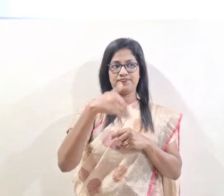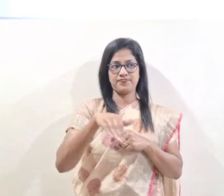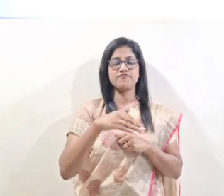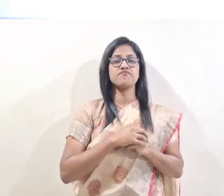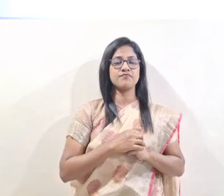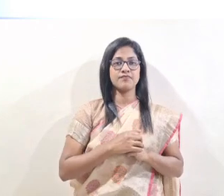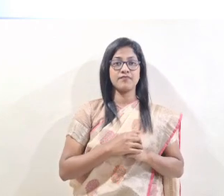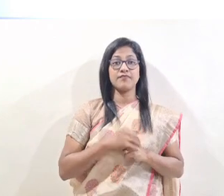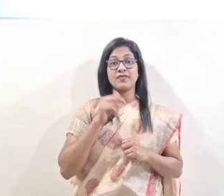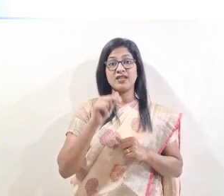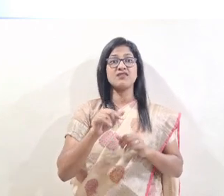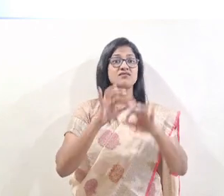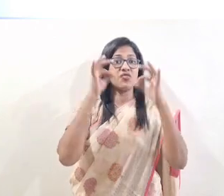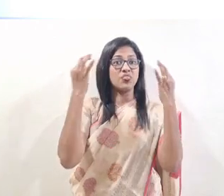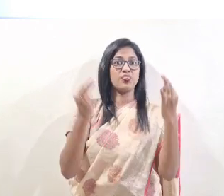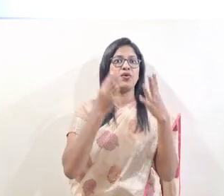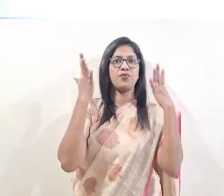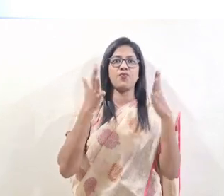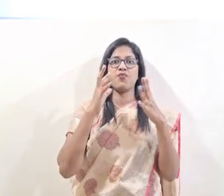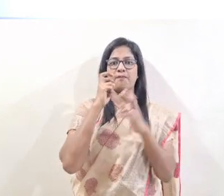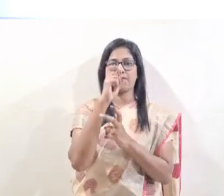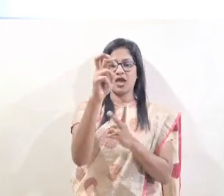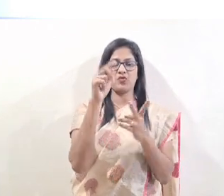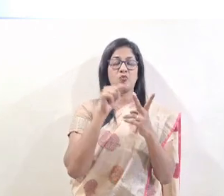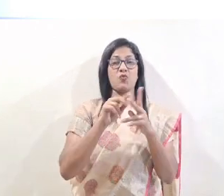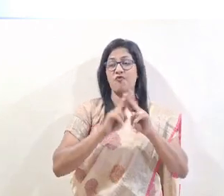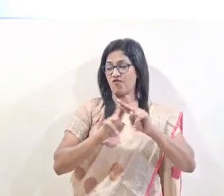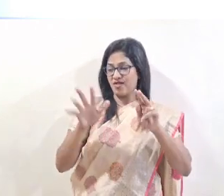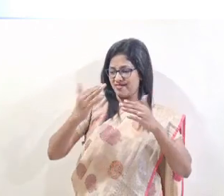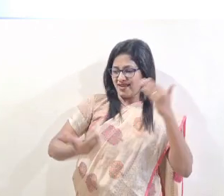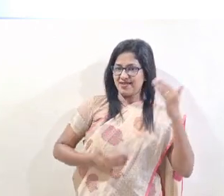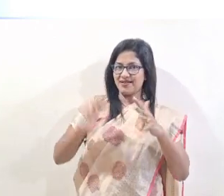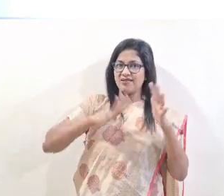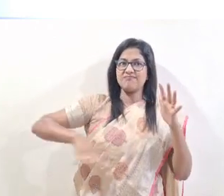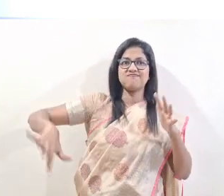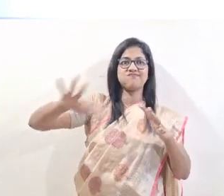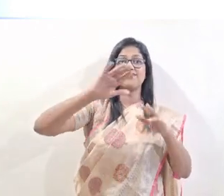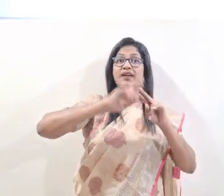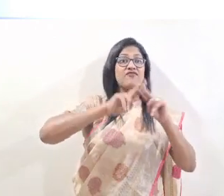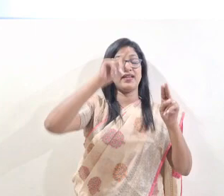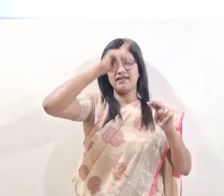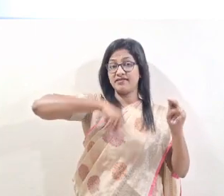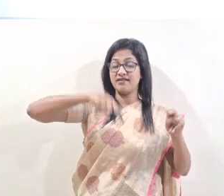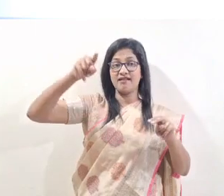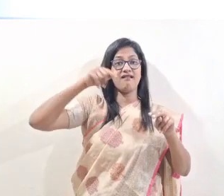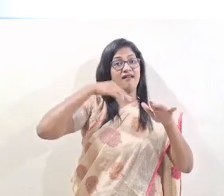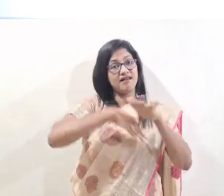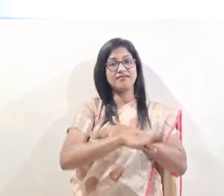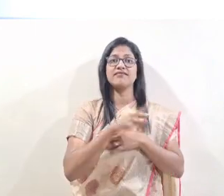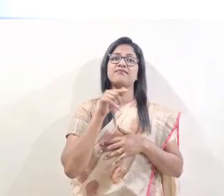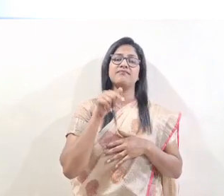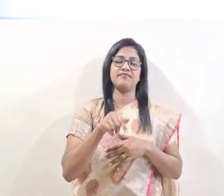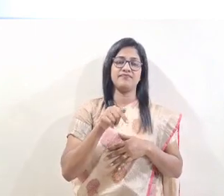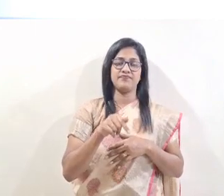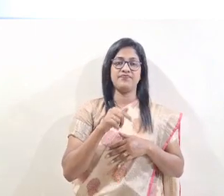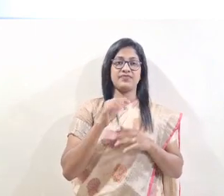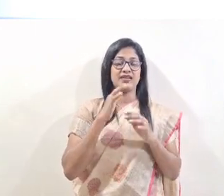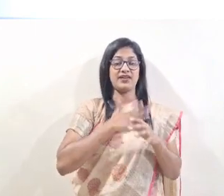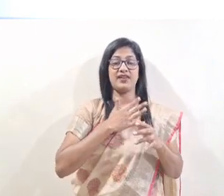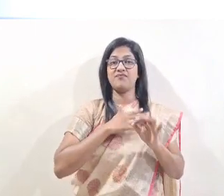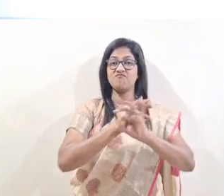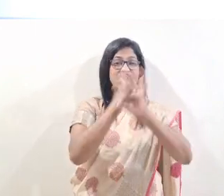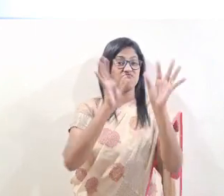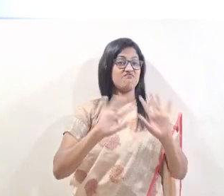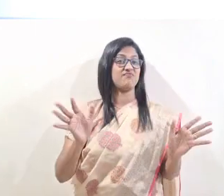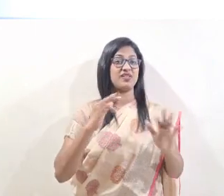most up-to-date metro in the entire country. And I